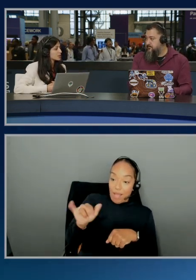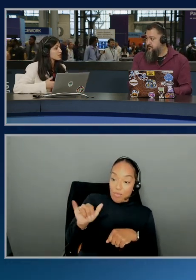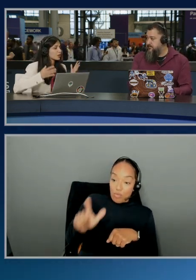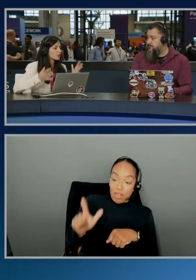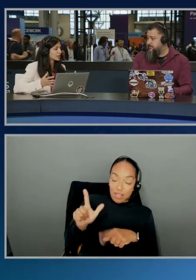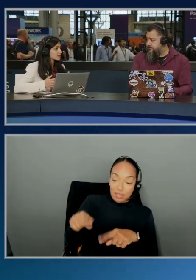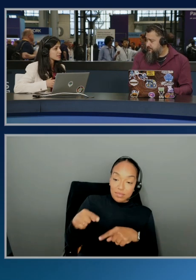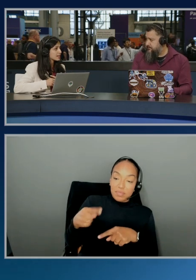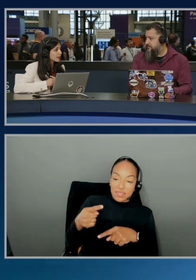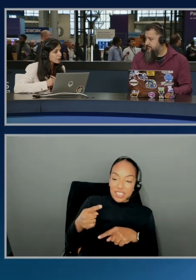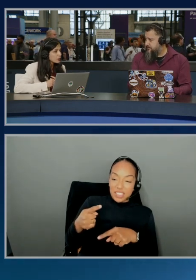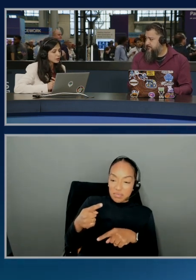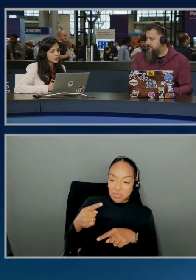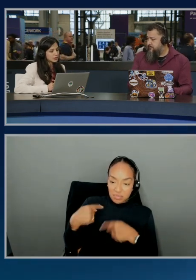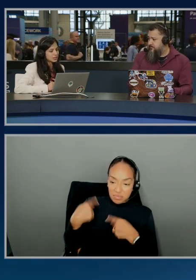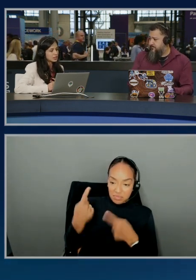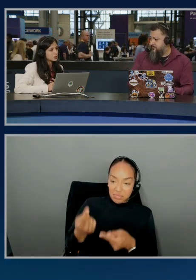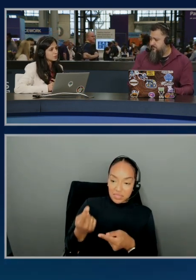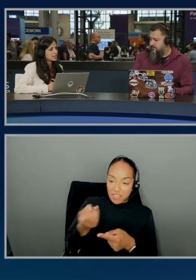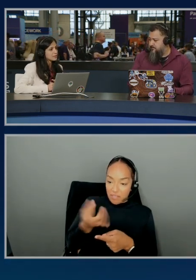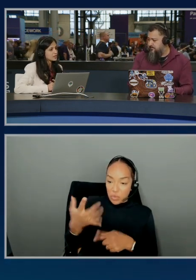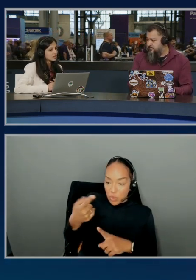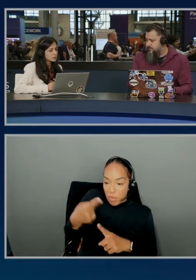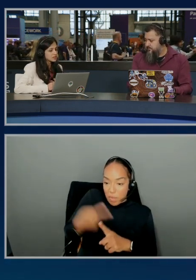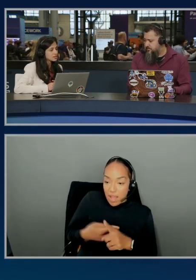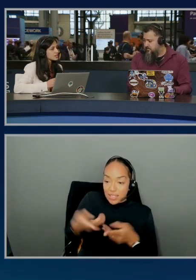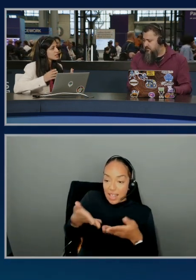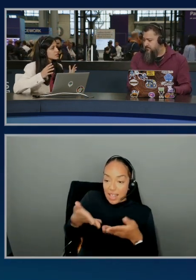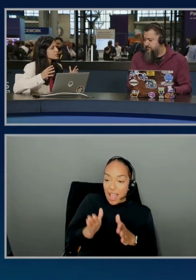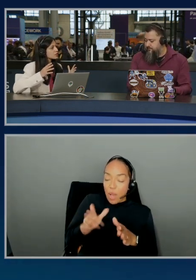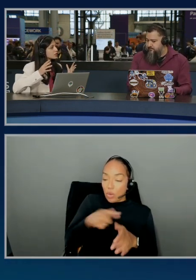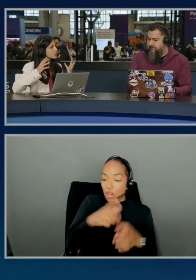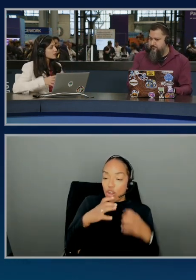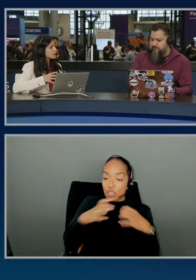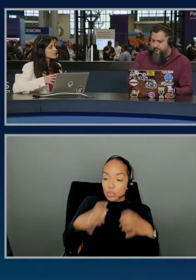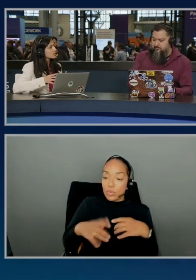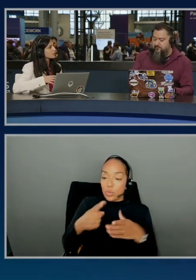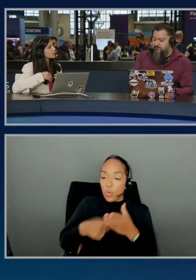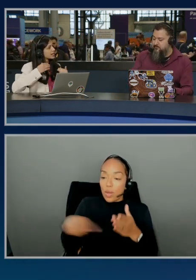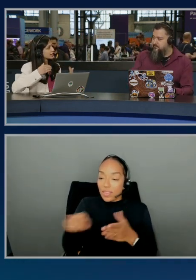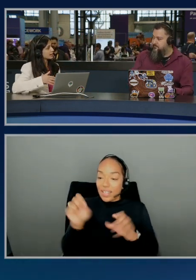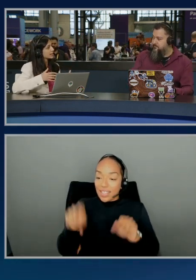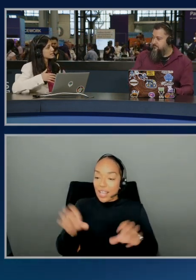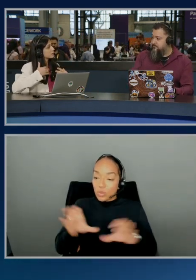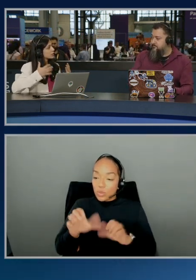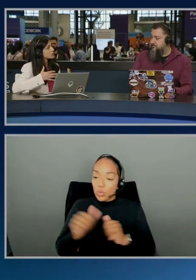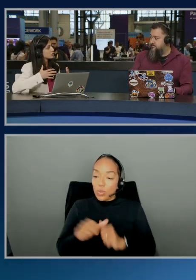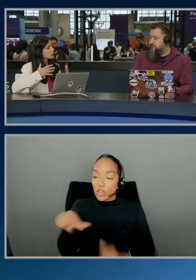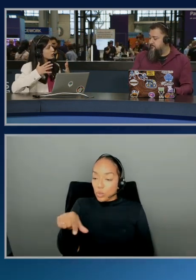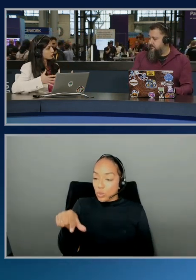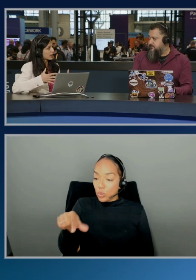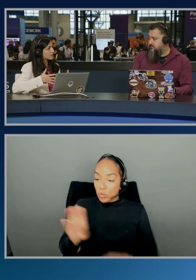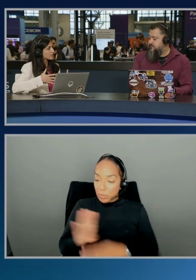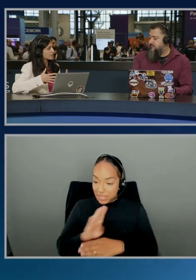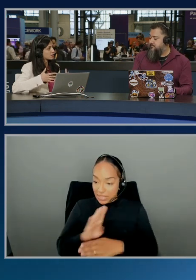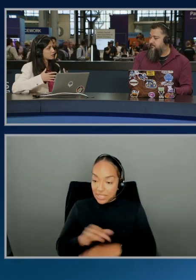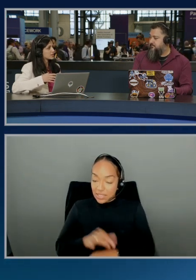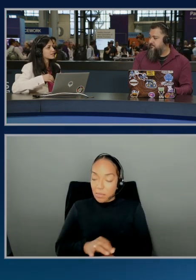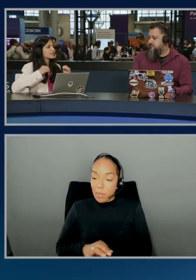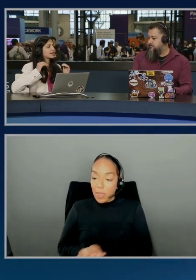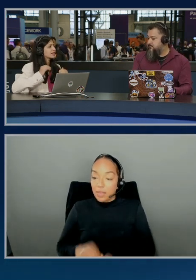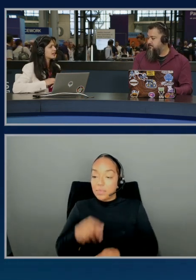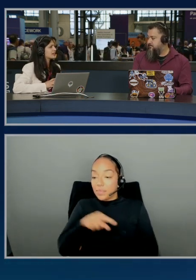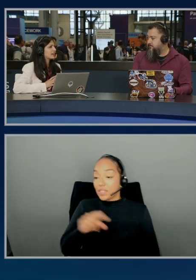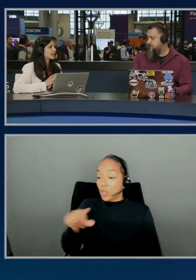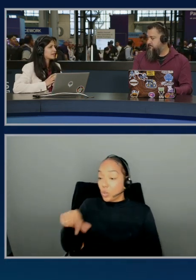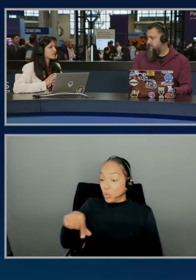for a few months. A lot of customers are loving what they can do with Amazon Q Business. Okay. So Q Apps is offered currently as a feature of Amazon Q